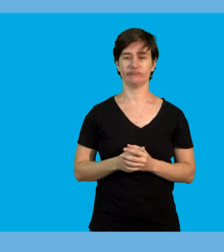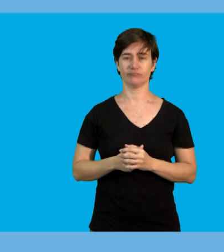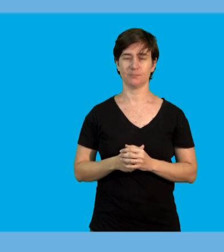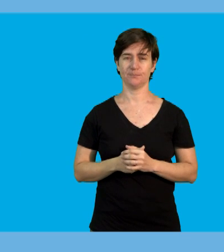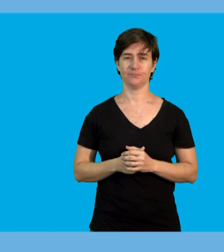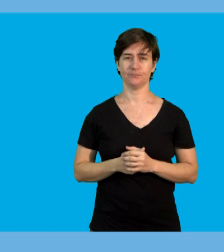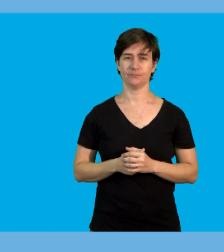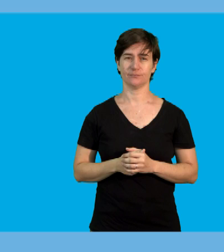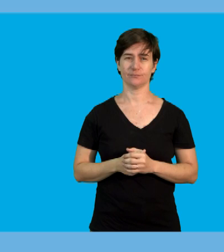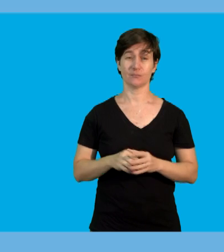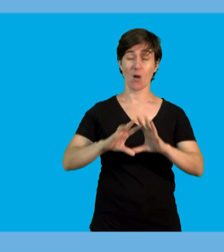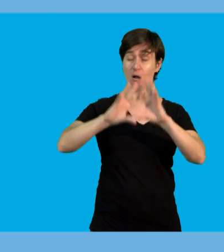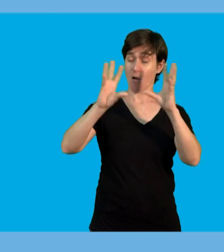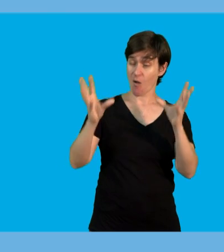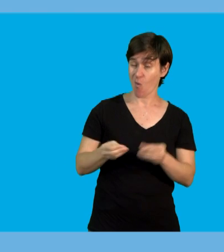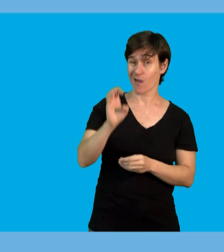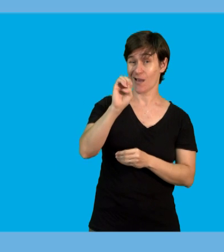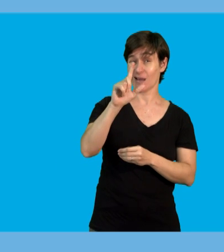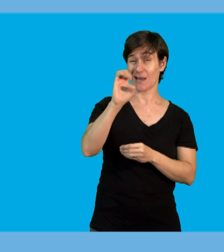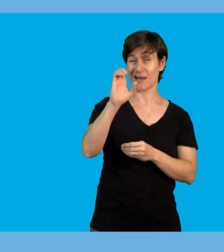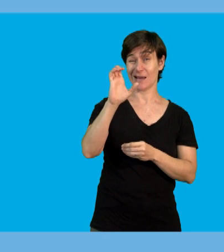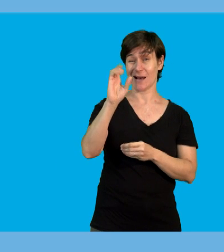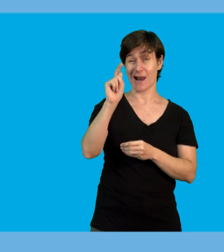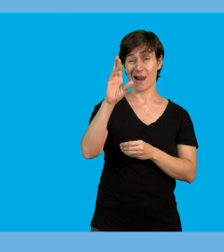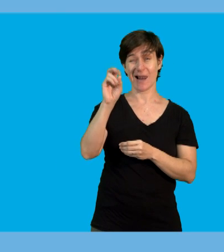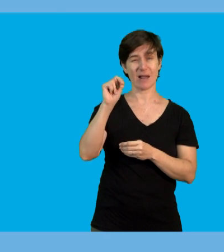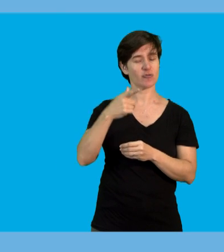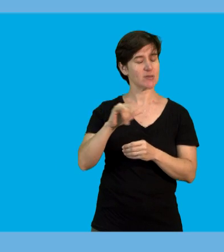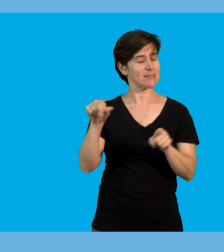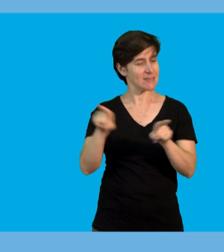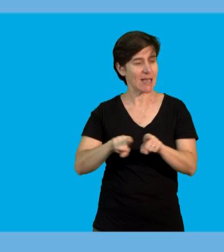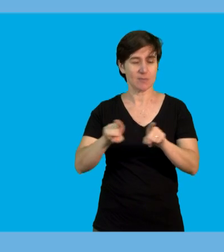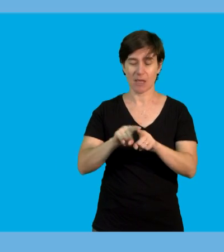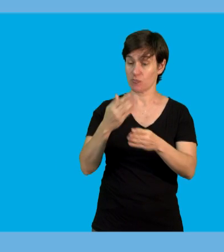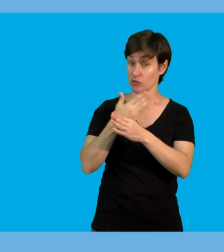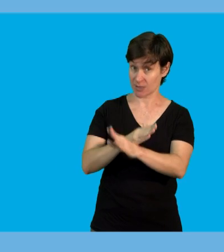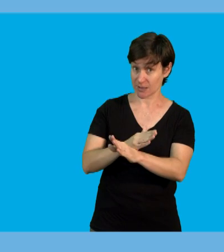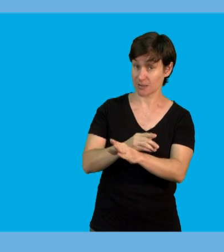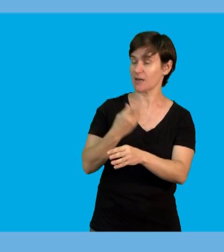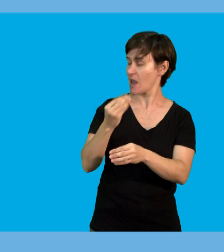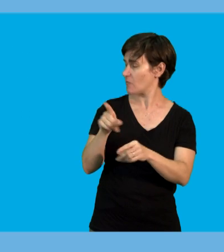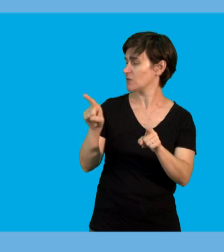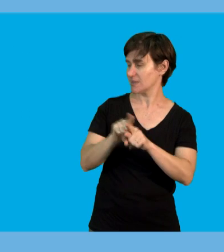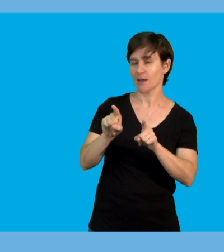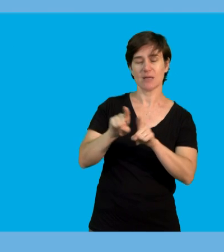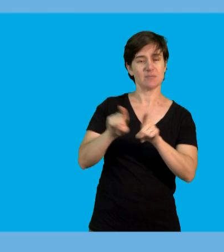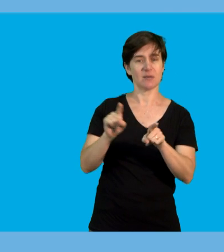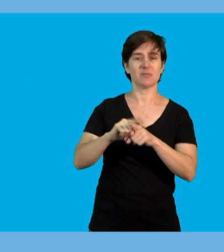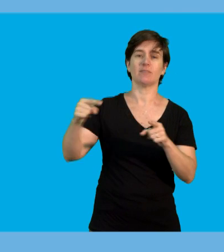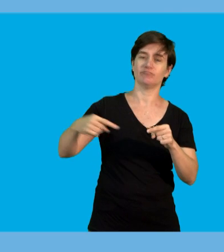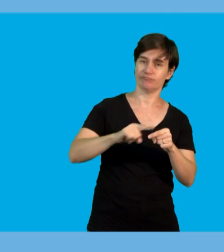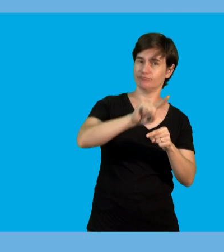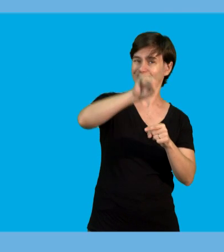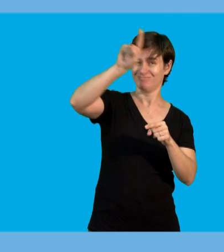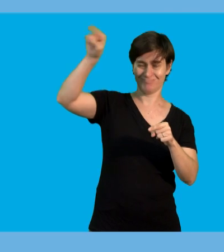instance. So all the electrons, they are going to experience the same resistance. So in series, all the electrons are going to experience